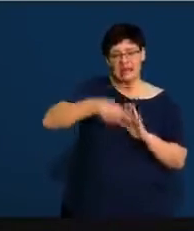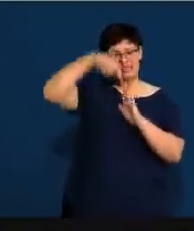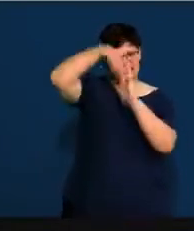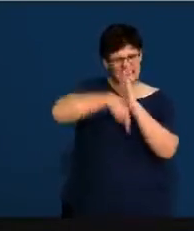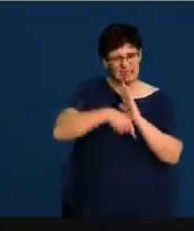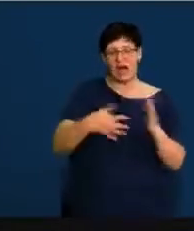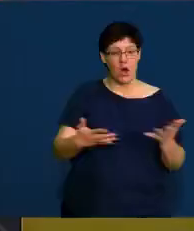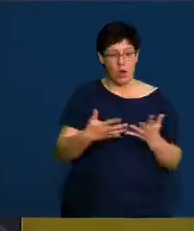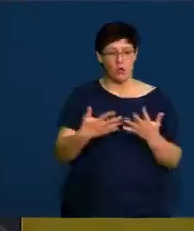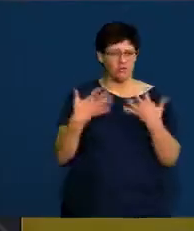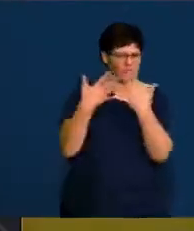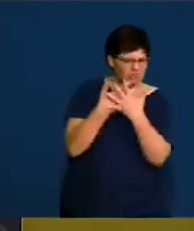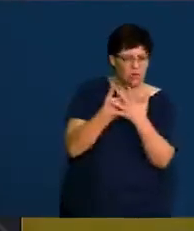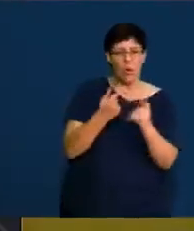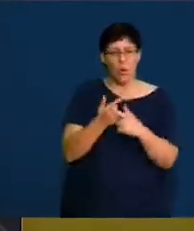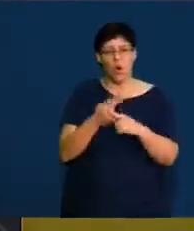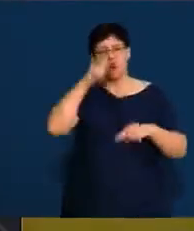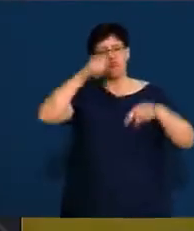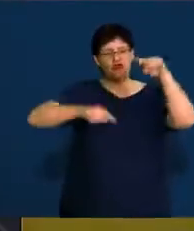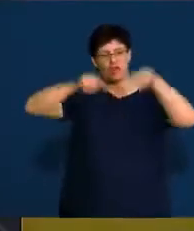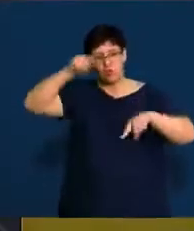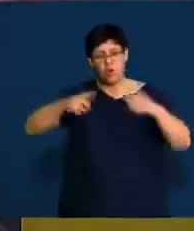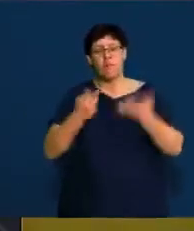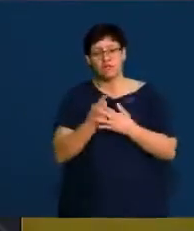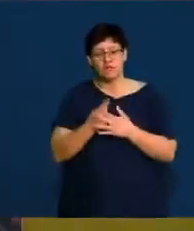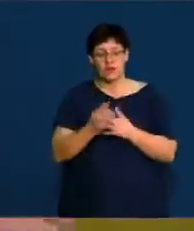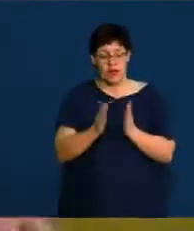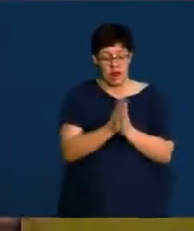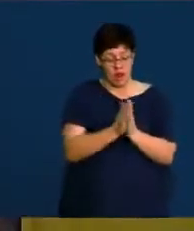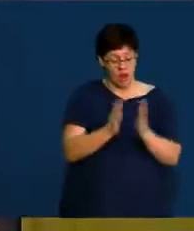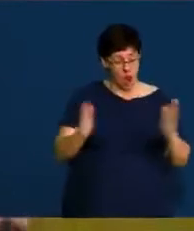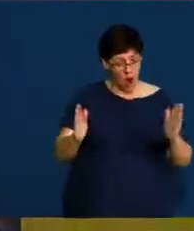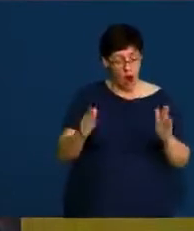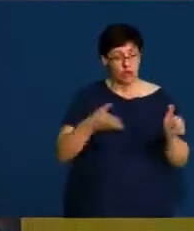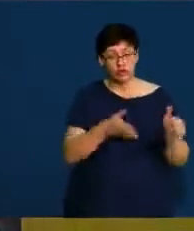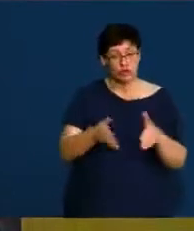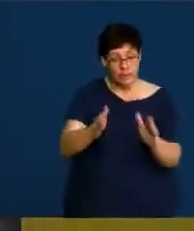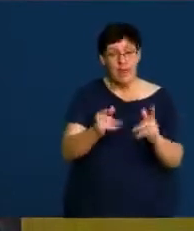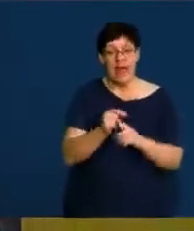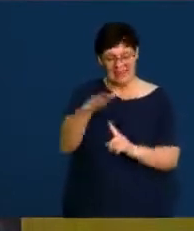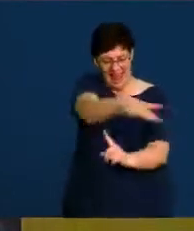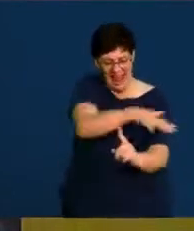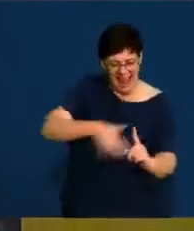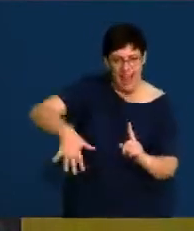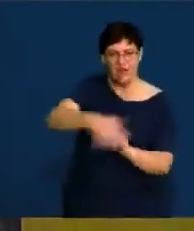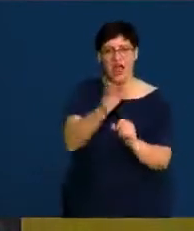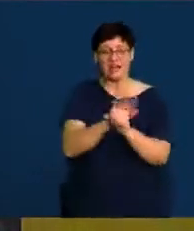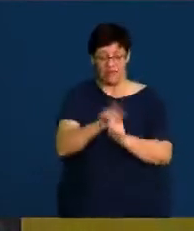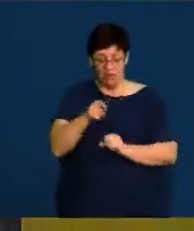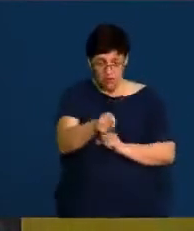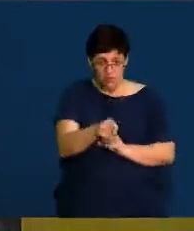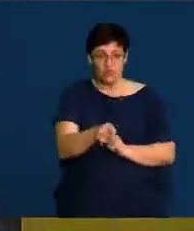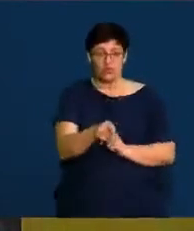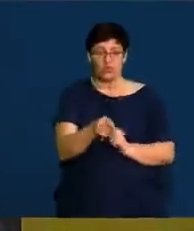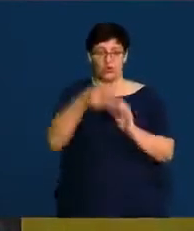note the following: the ratio between the length of streams and the total area covered by that drainage